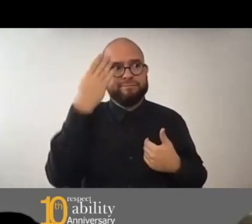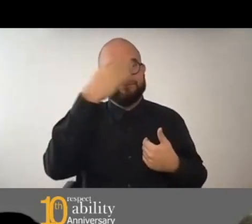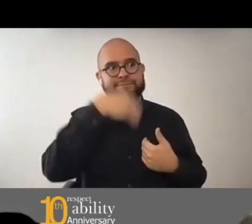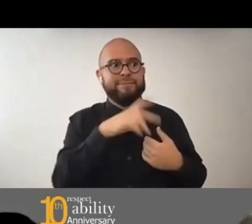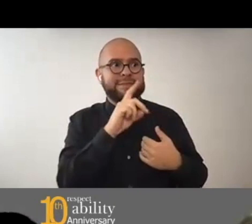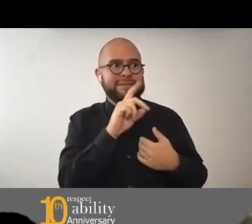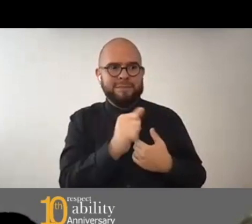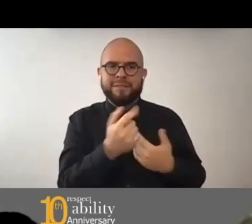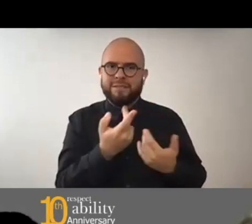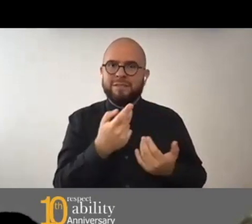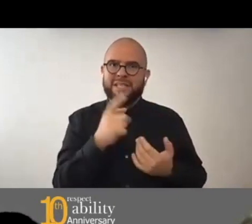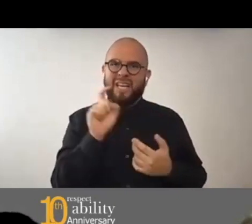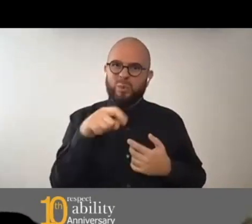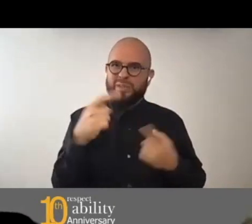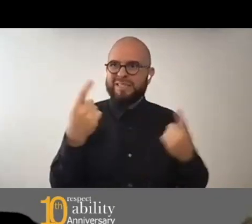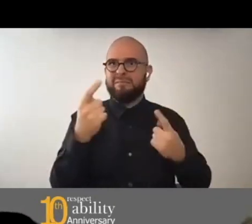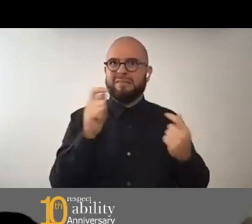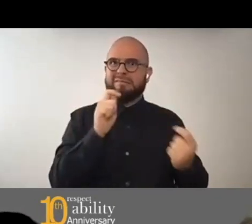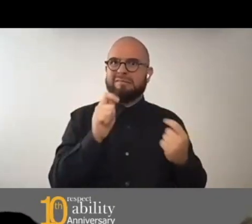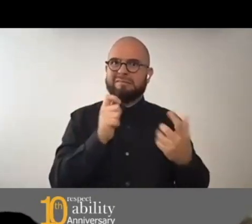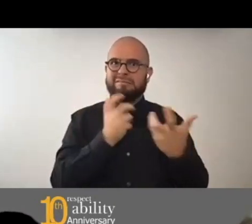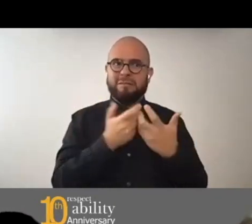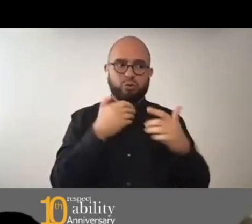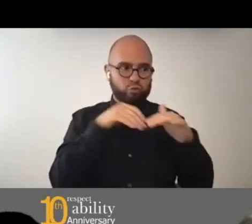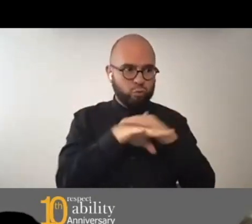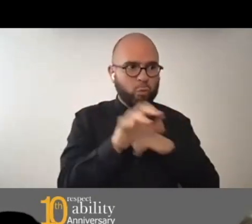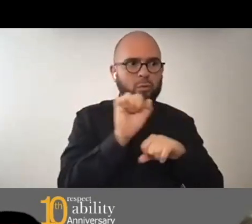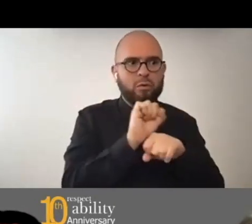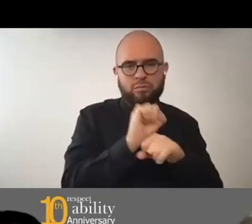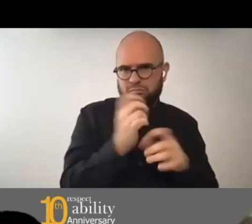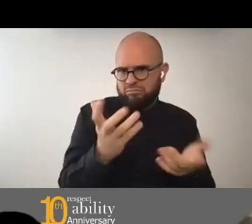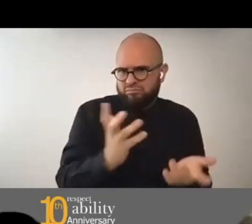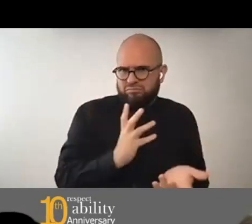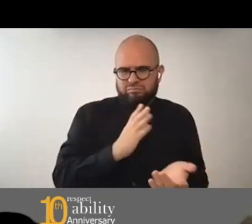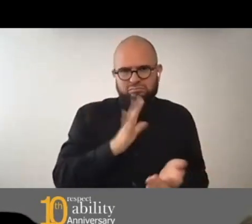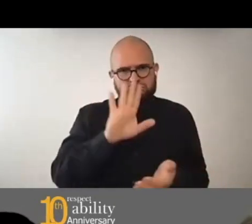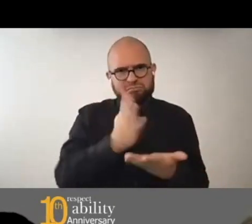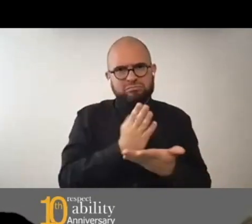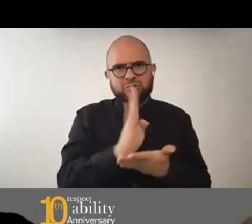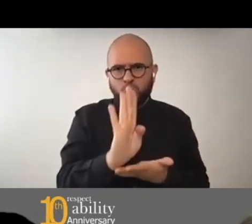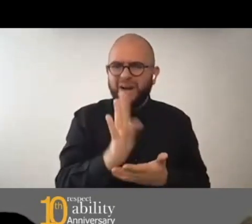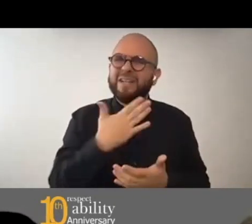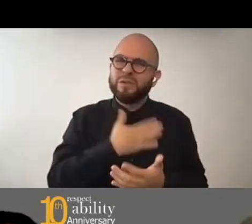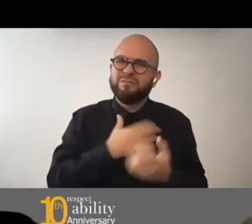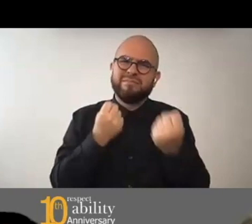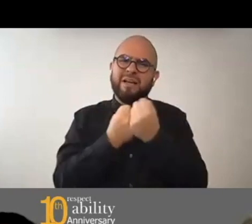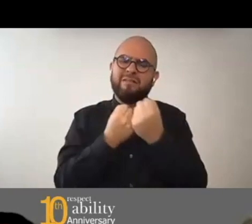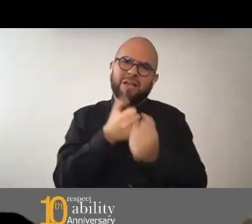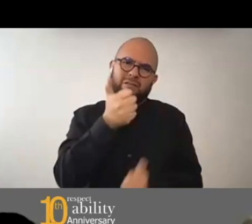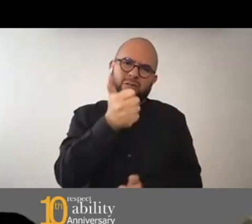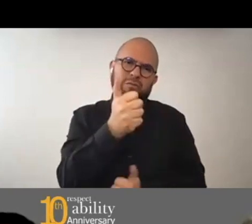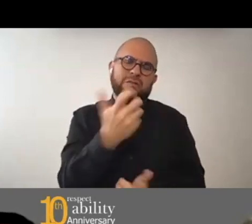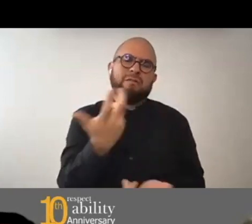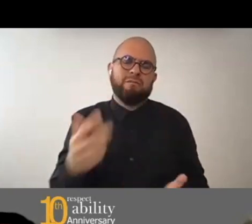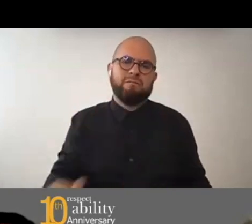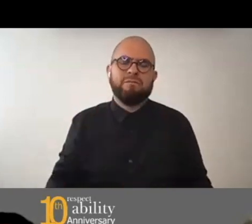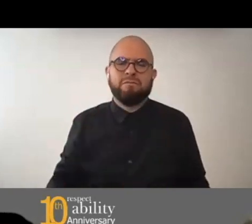be entitled to that. So don't be afraid to advocate for yourself, even if unfortunately that can sometimes be the case.